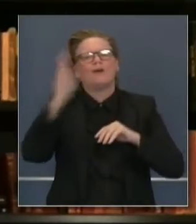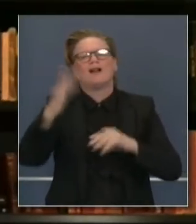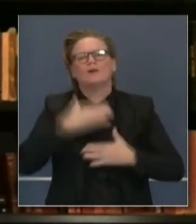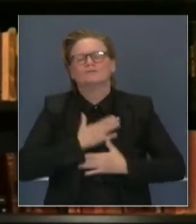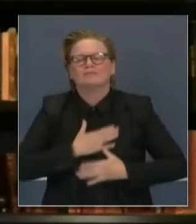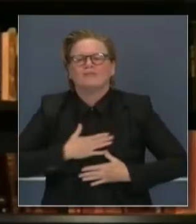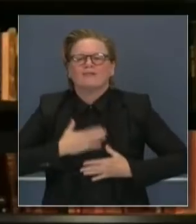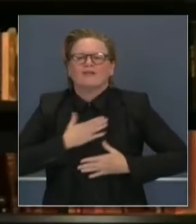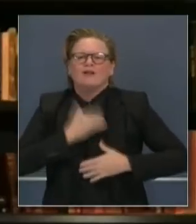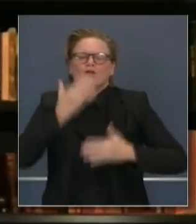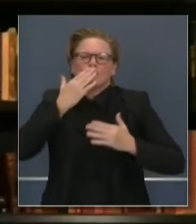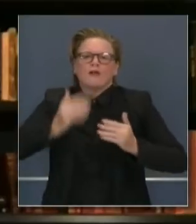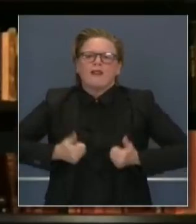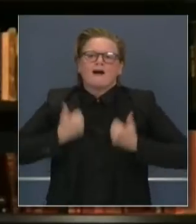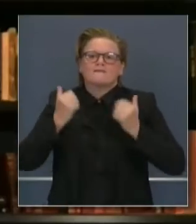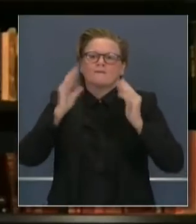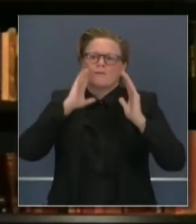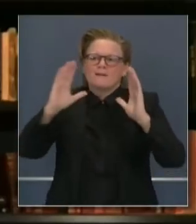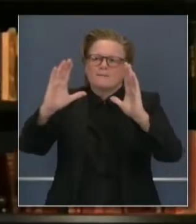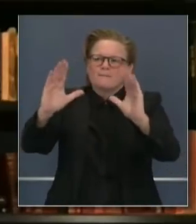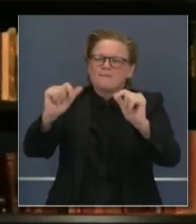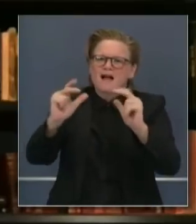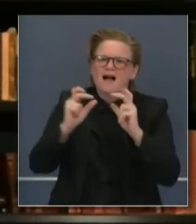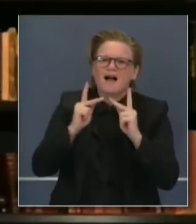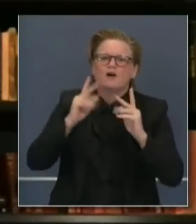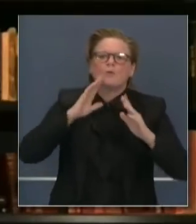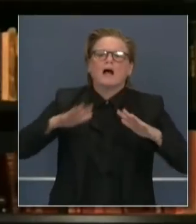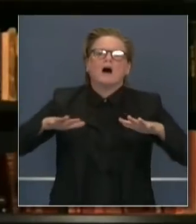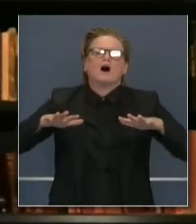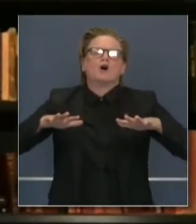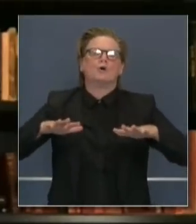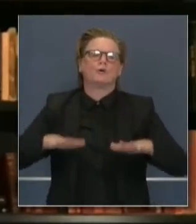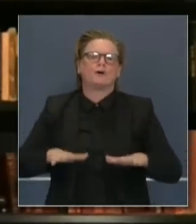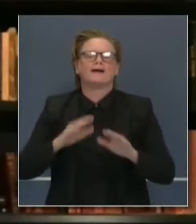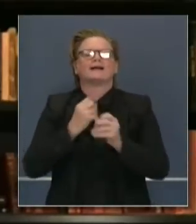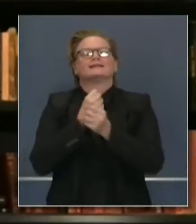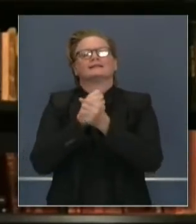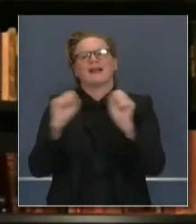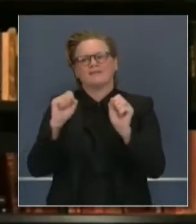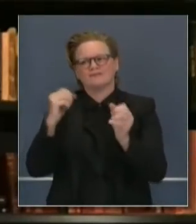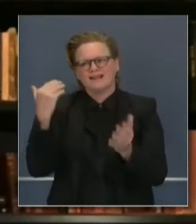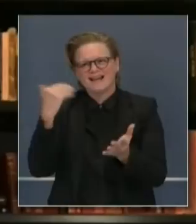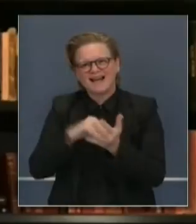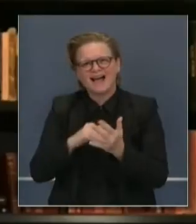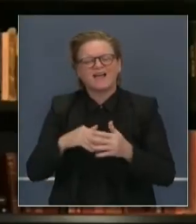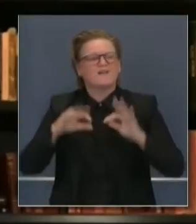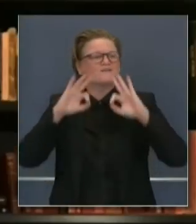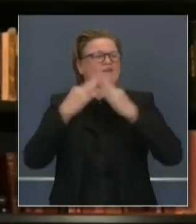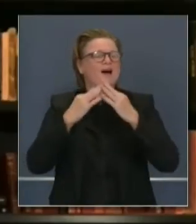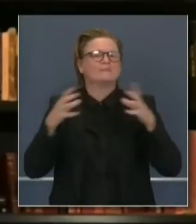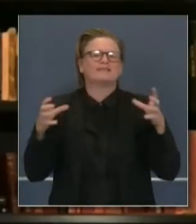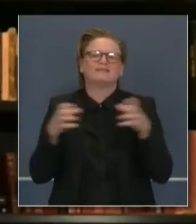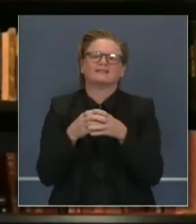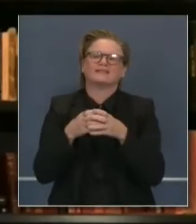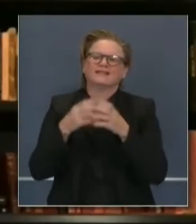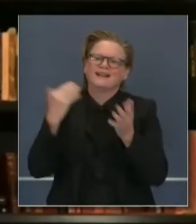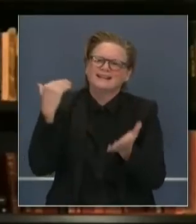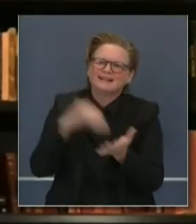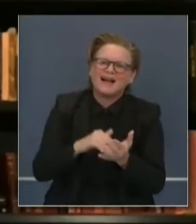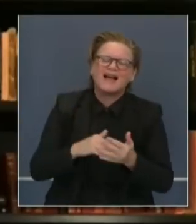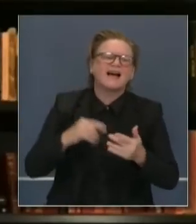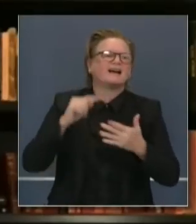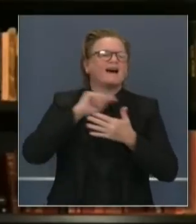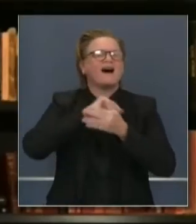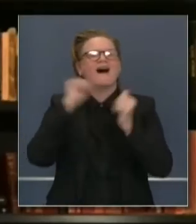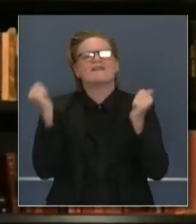will be rewarded by knowing we saved lives of loved ones, we saved lives of strangers, and we did our best